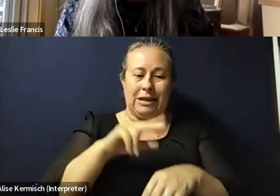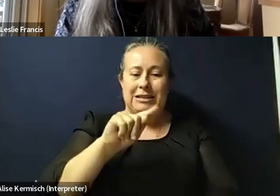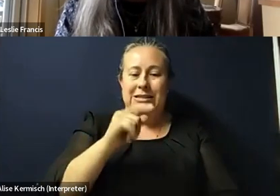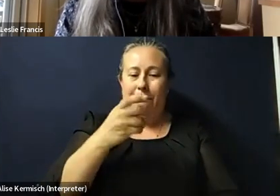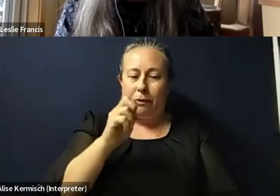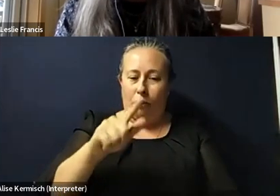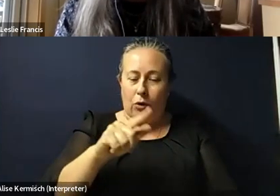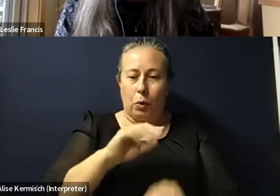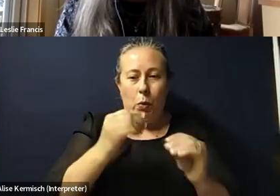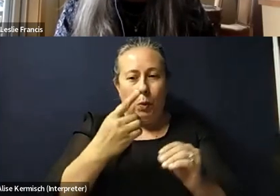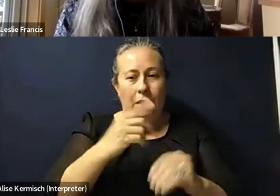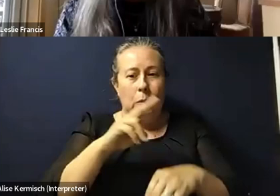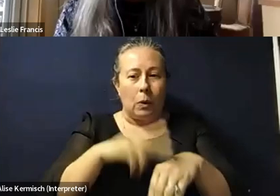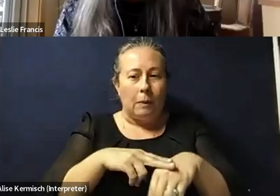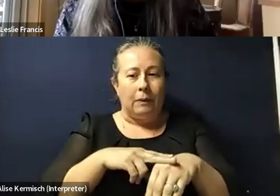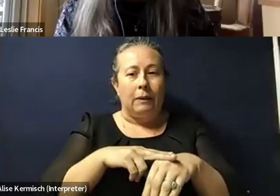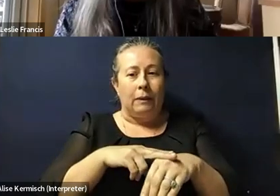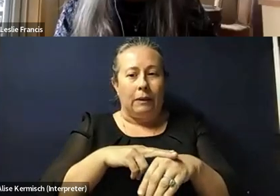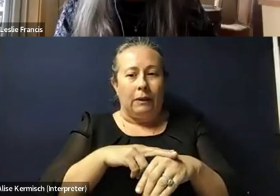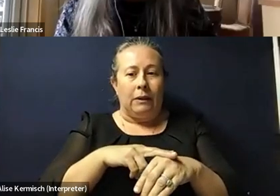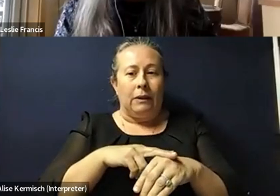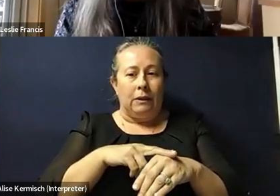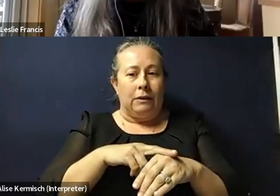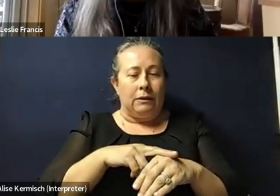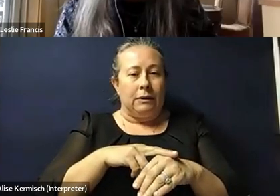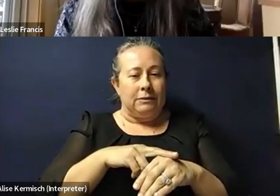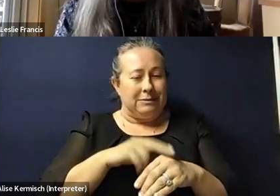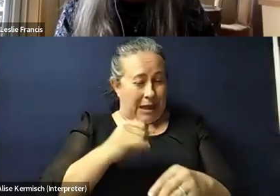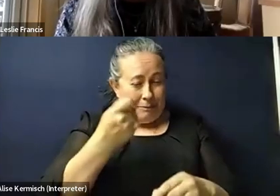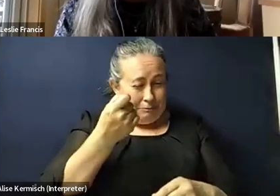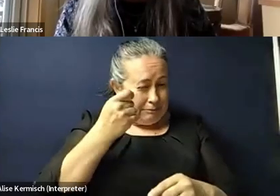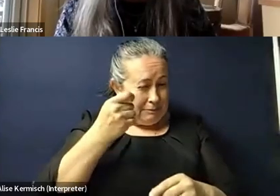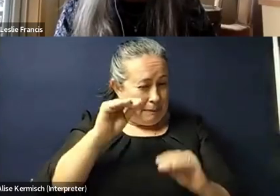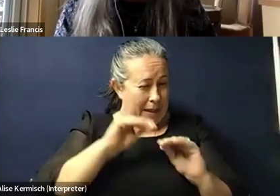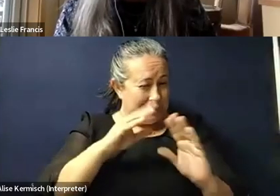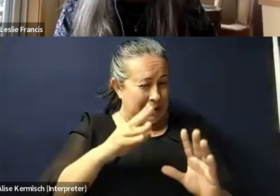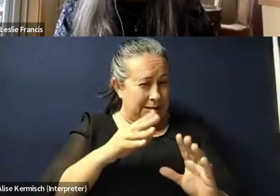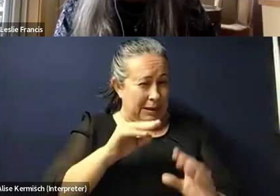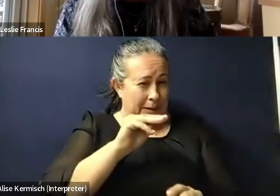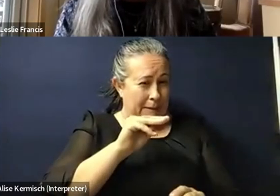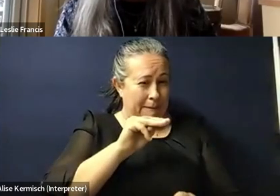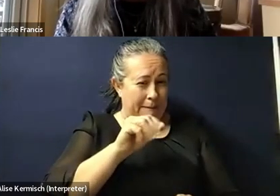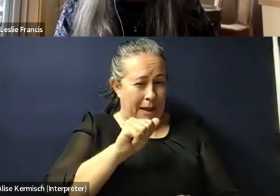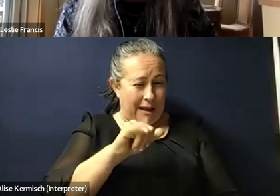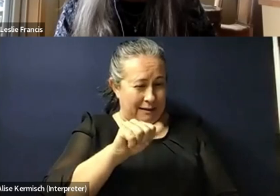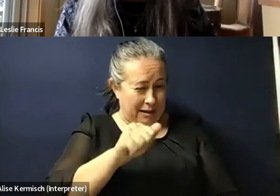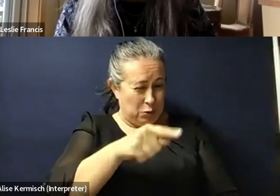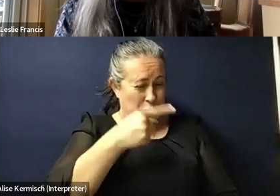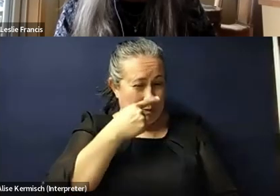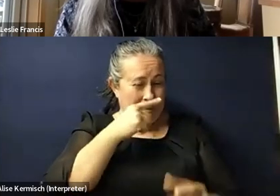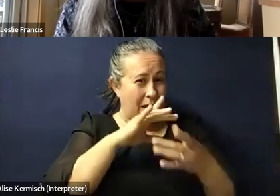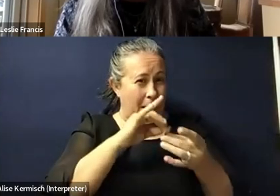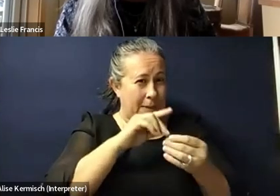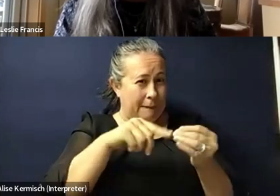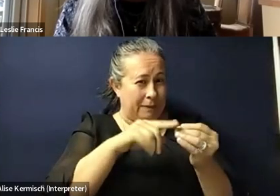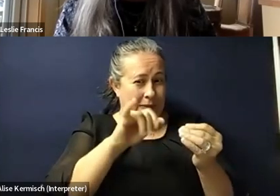no one is normal, and that disabilities are everywhere. Does that make sense? And Maya, can you sort of comment on that a little bit, or help me out in